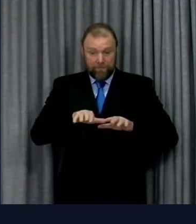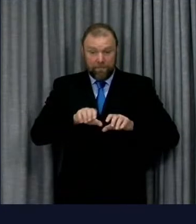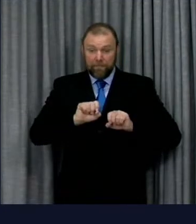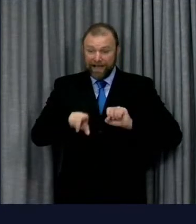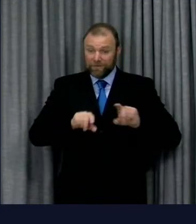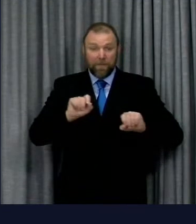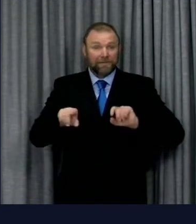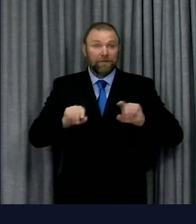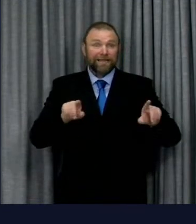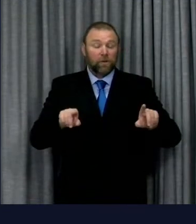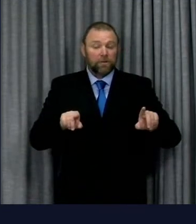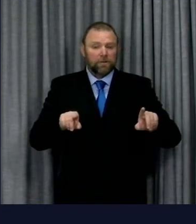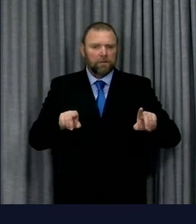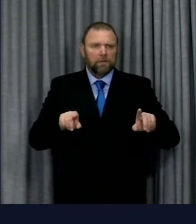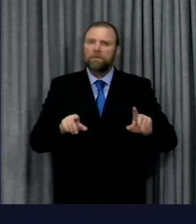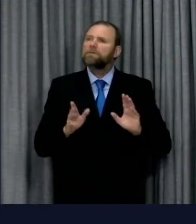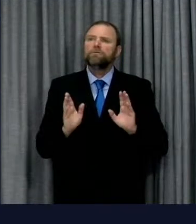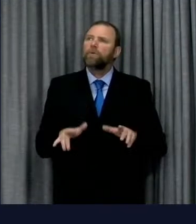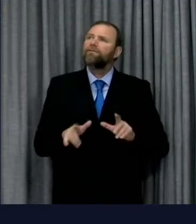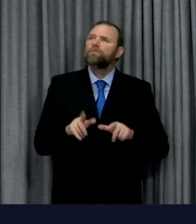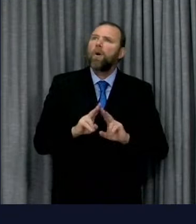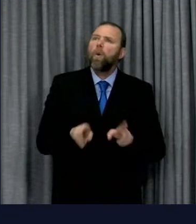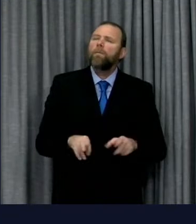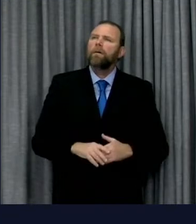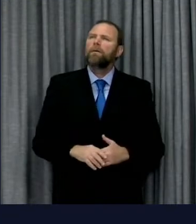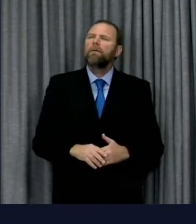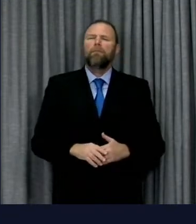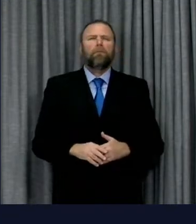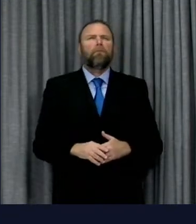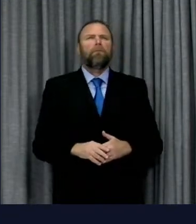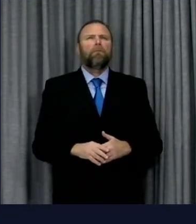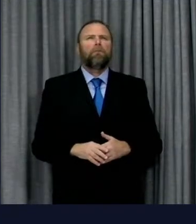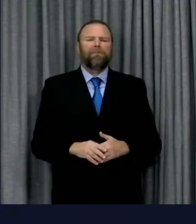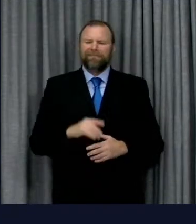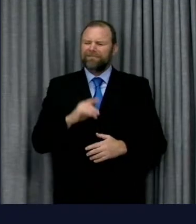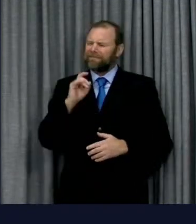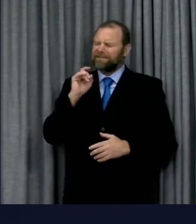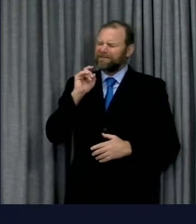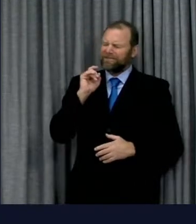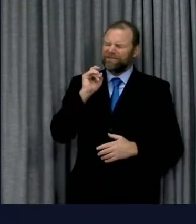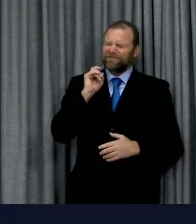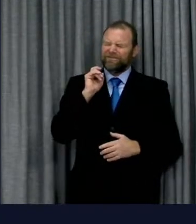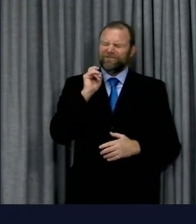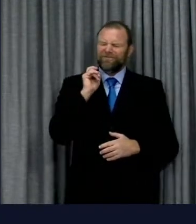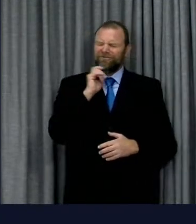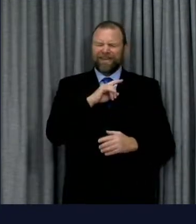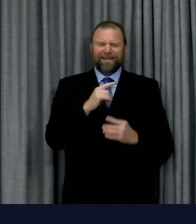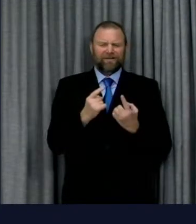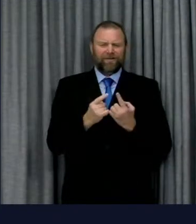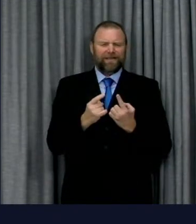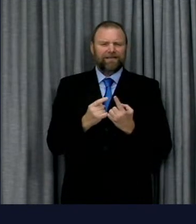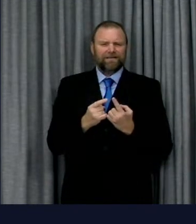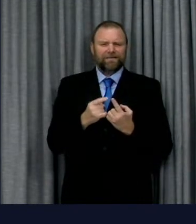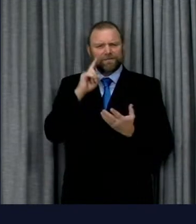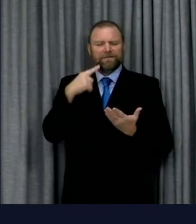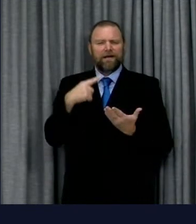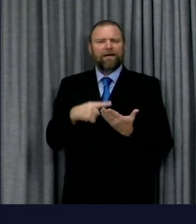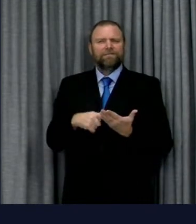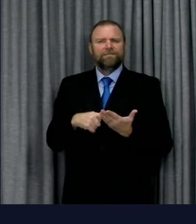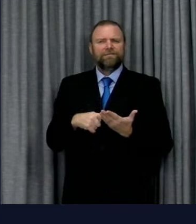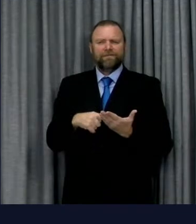other people, then I think that is a very, very strange thing for a government to conclude that it will be